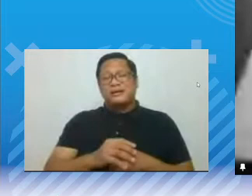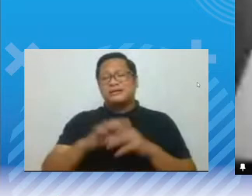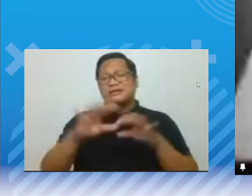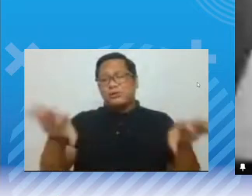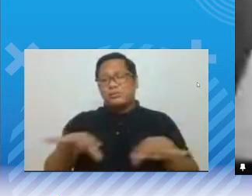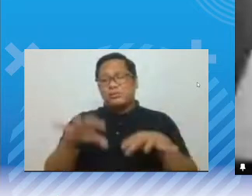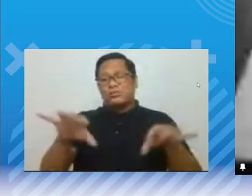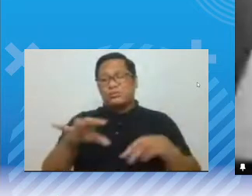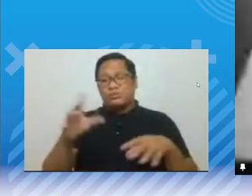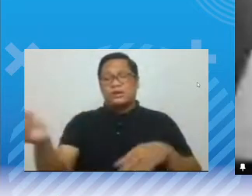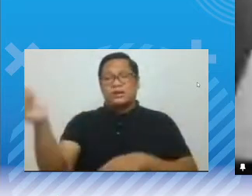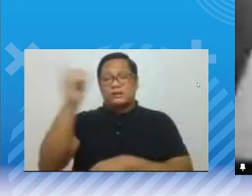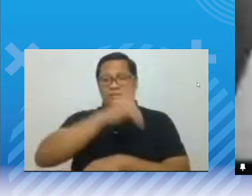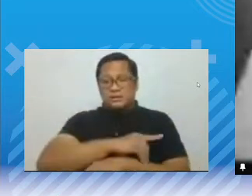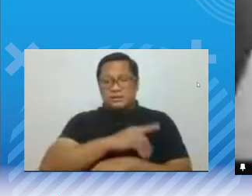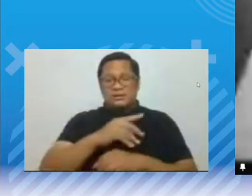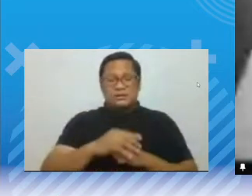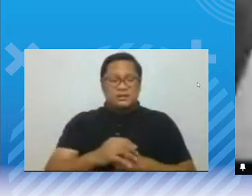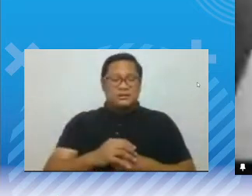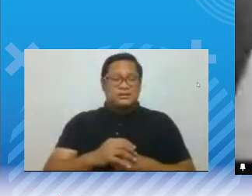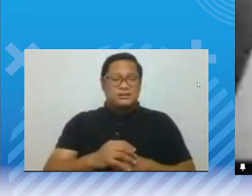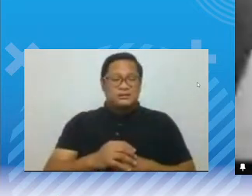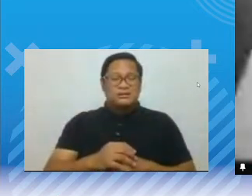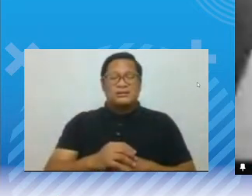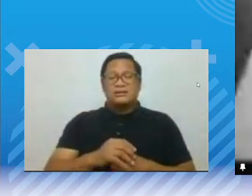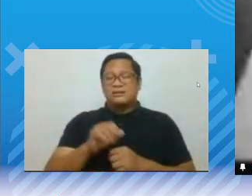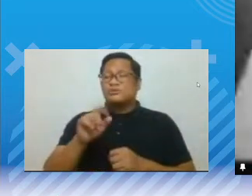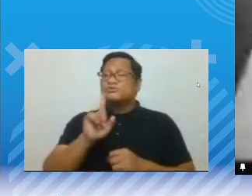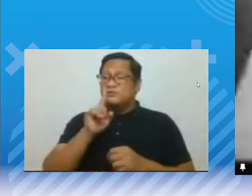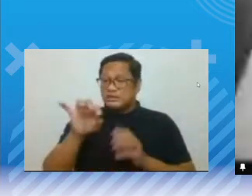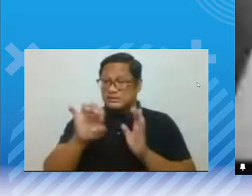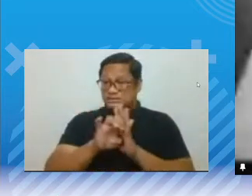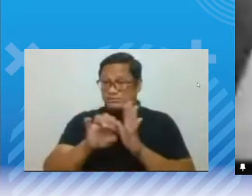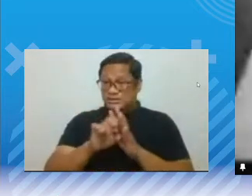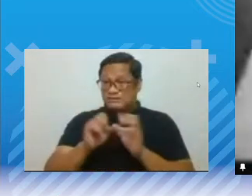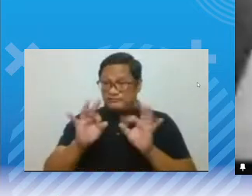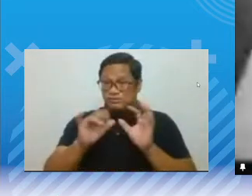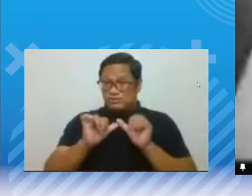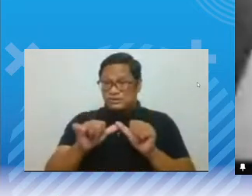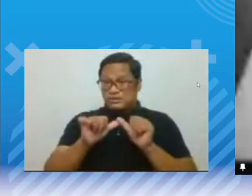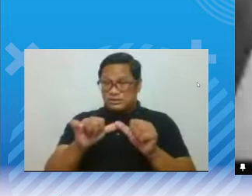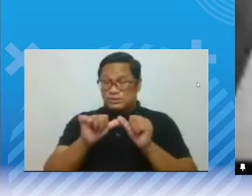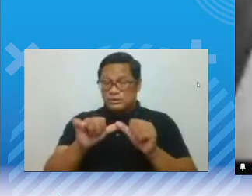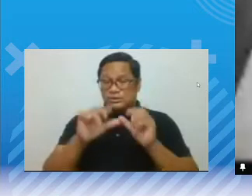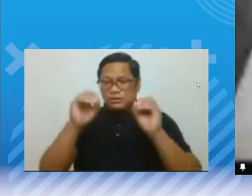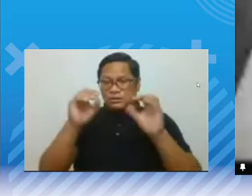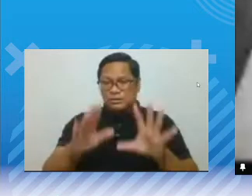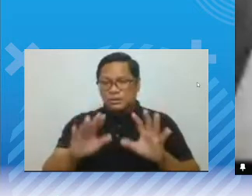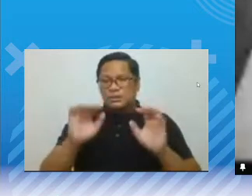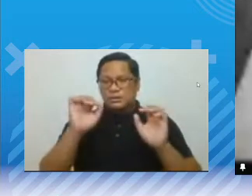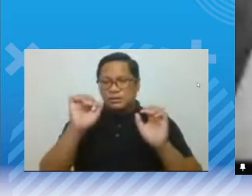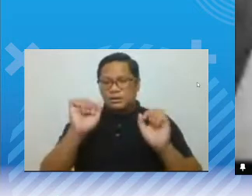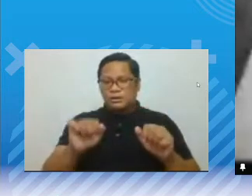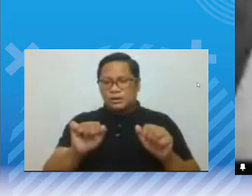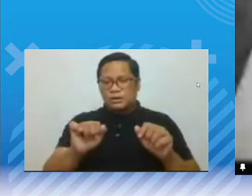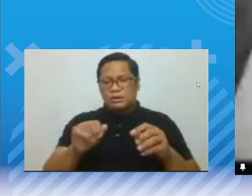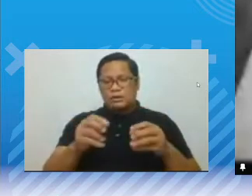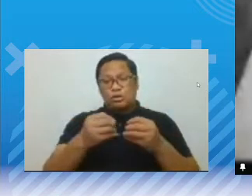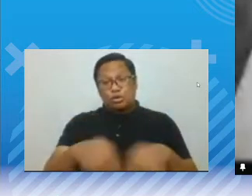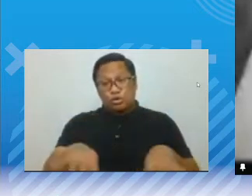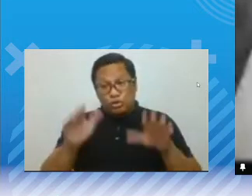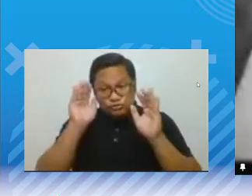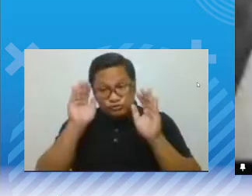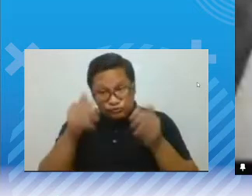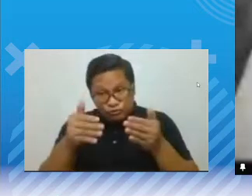day. And if this continues, teachers could lose their focus. Teachers